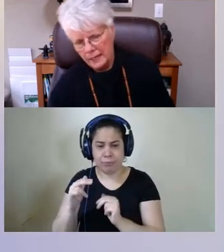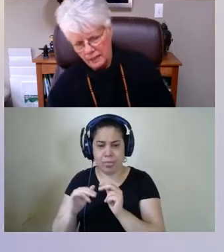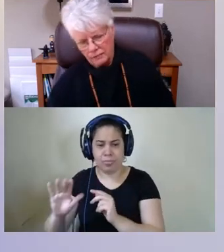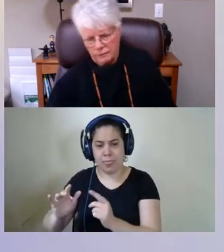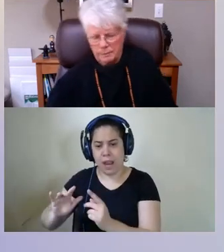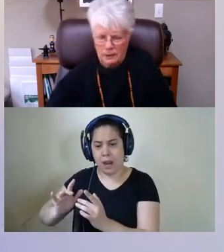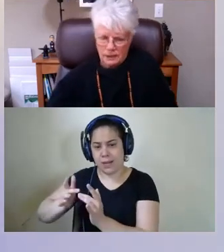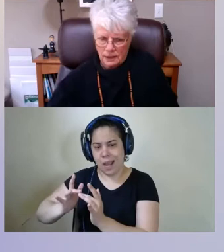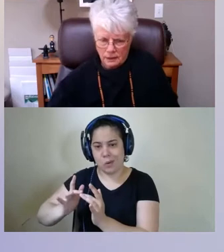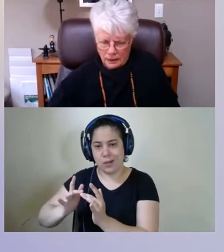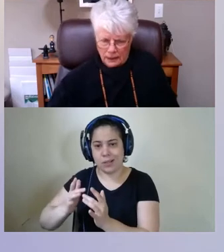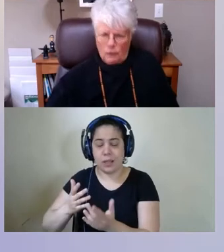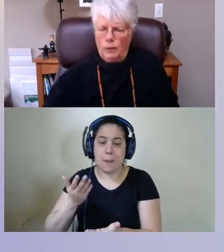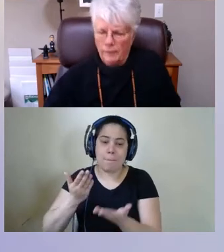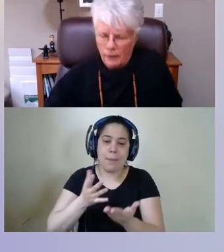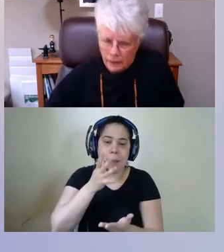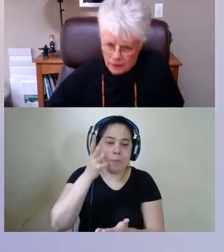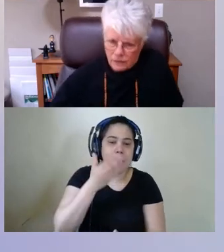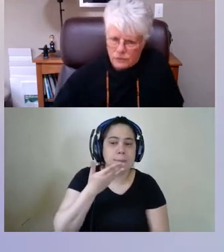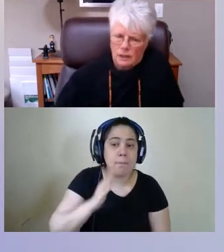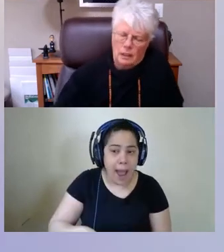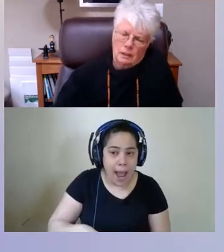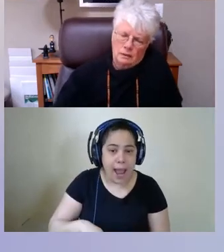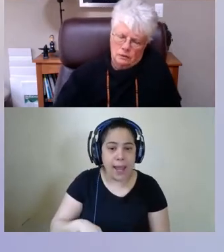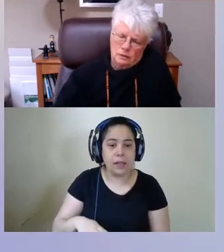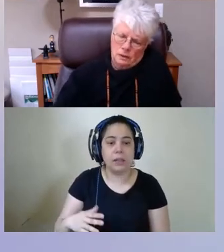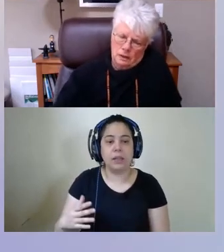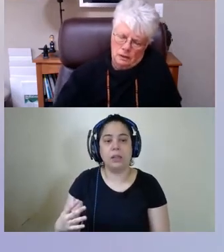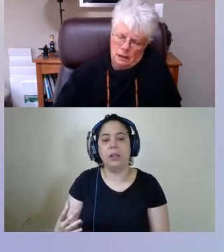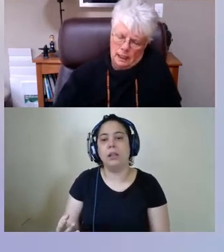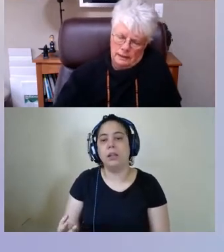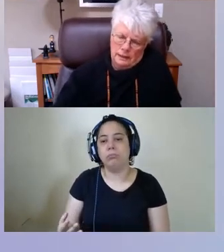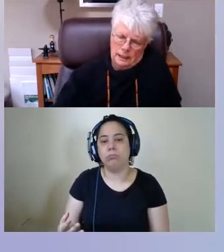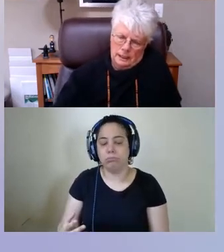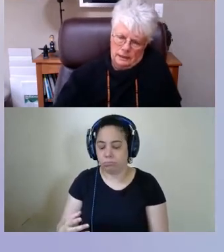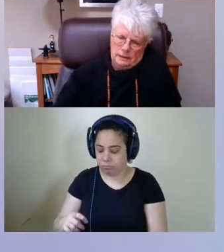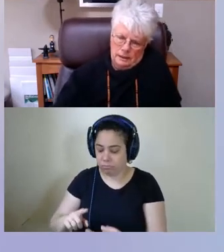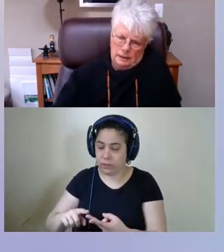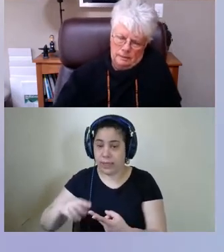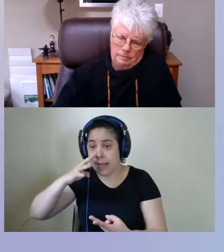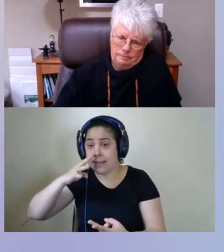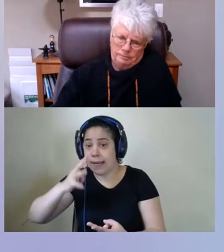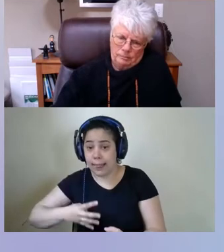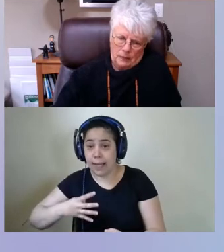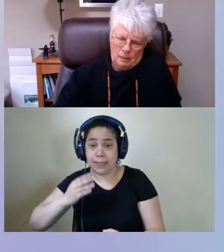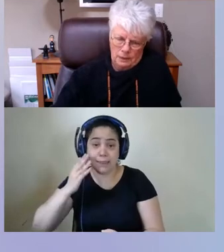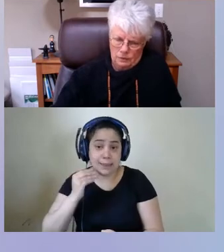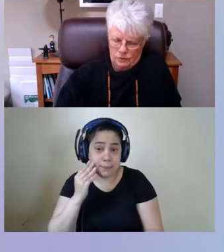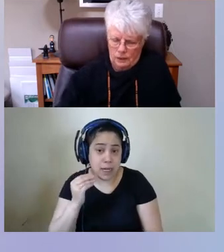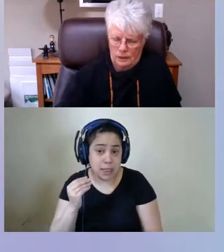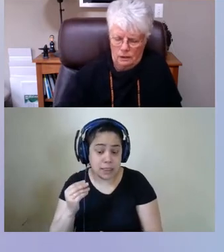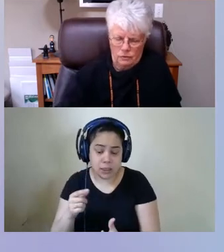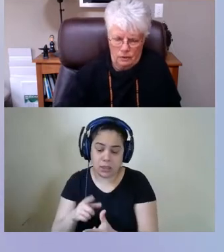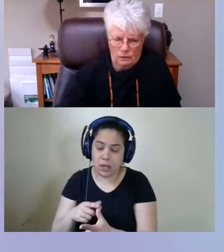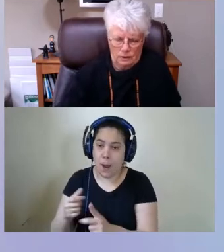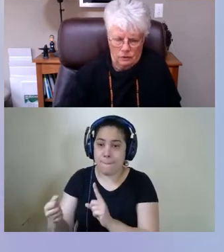bad enough parenting, when there is neglect and abuse